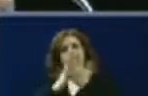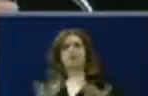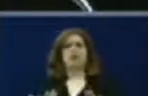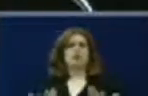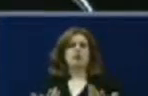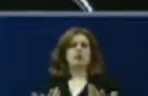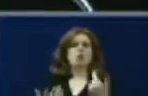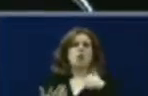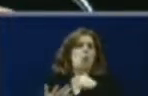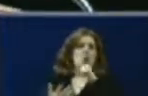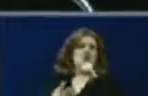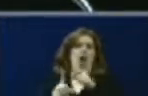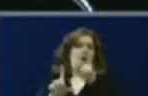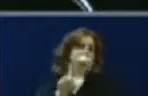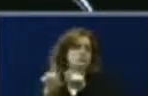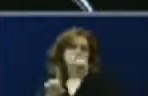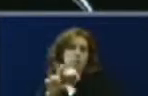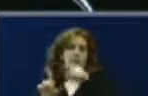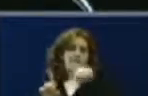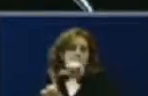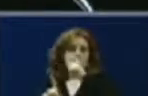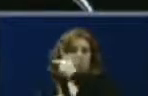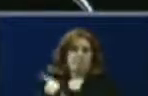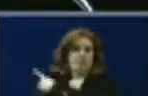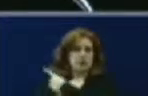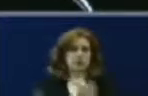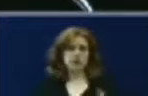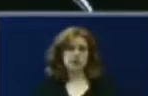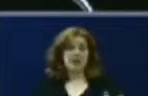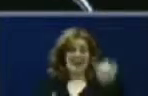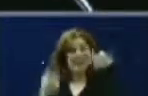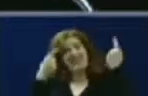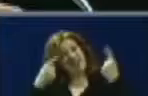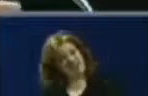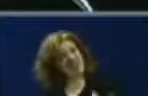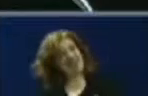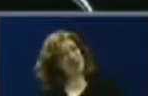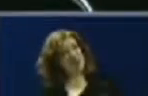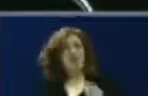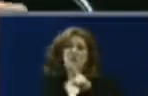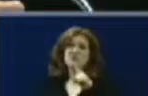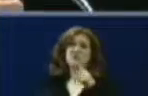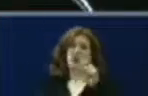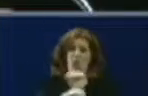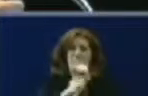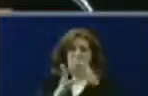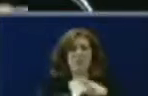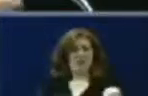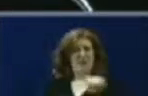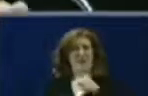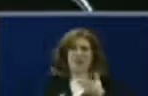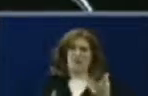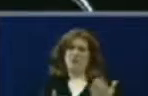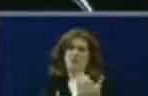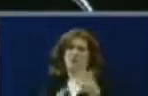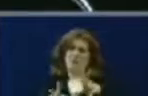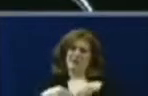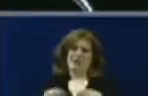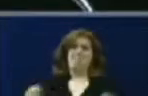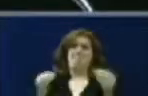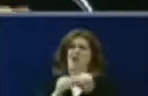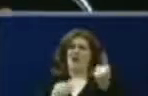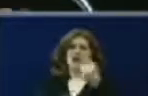not provoke our patients. And if we did so, I'm pretty sure that the employees there would receive more than just crisis management